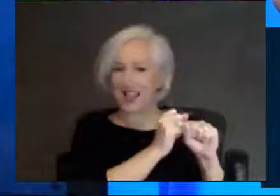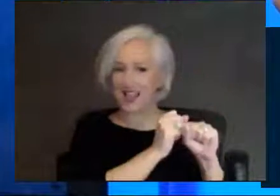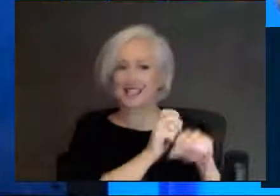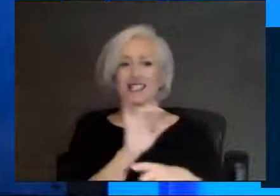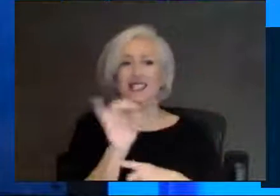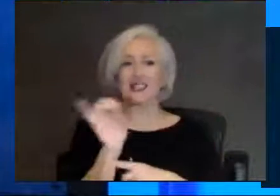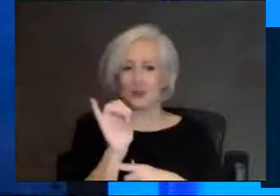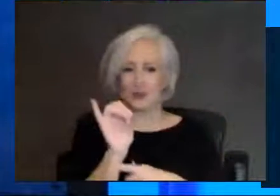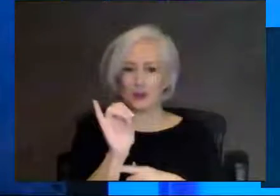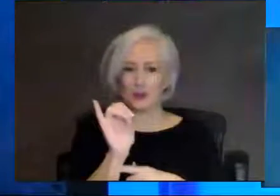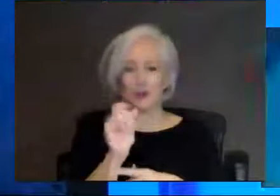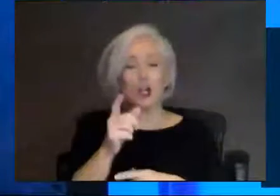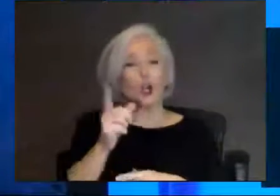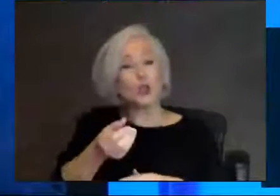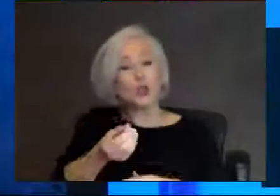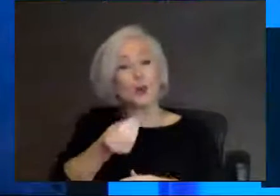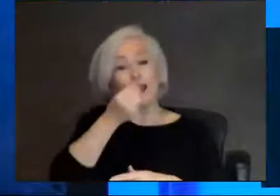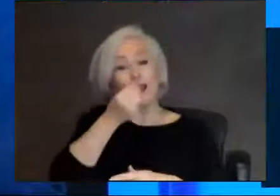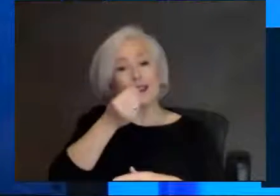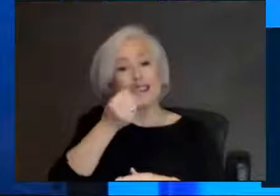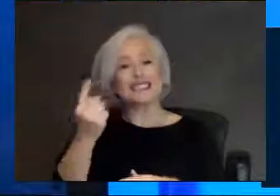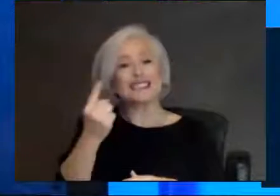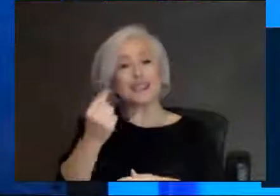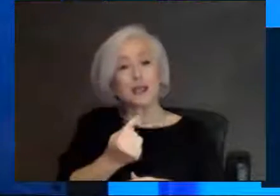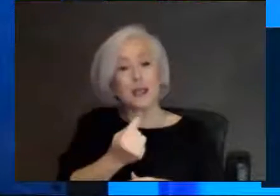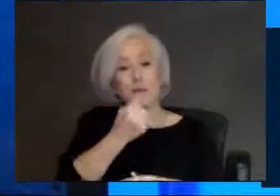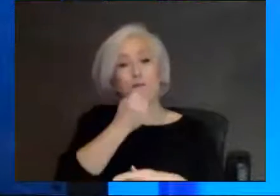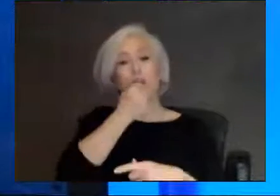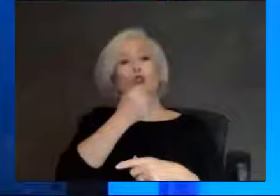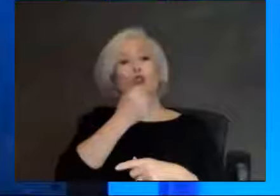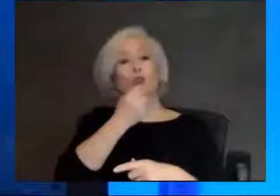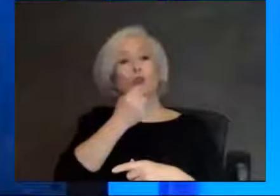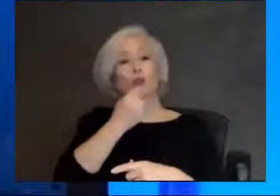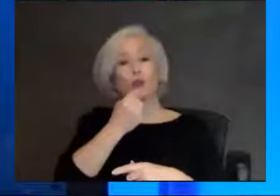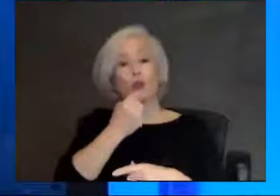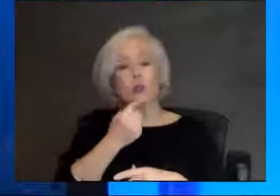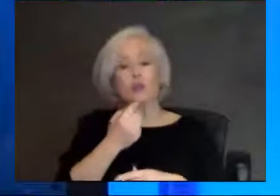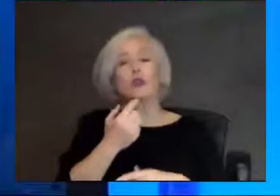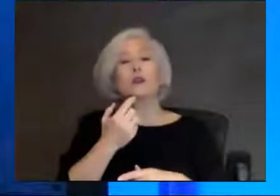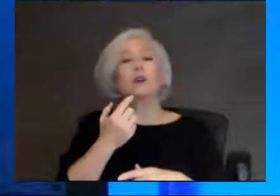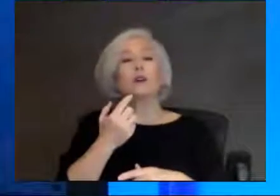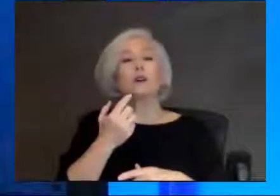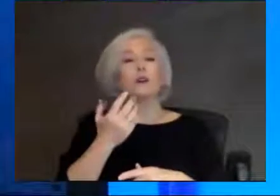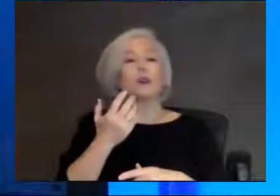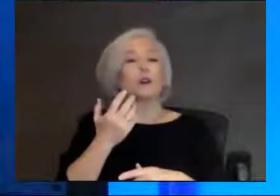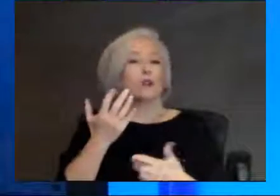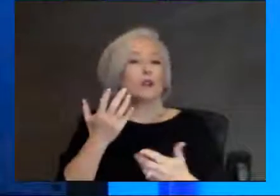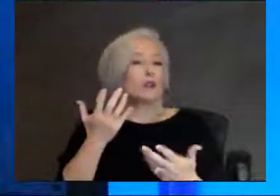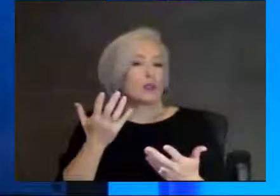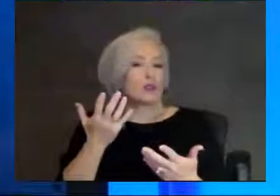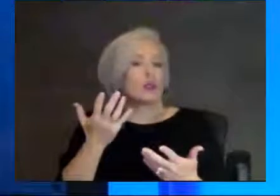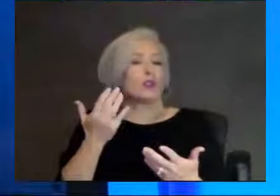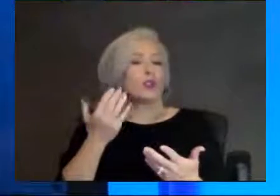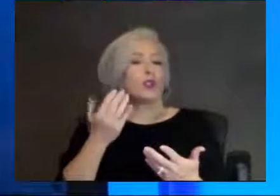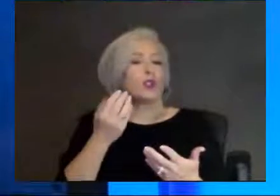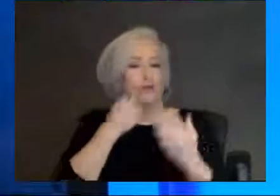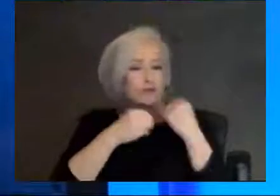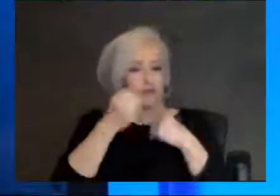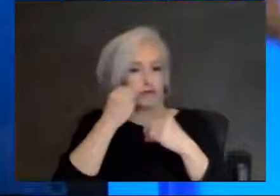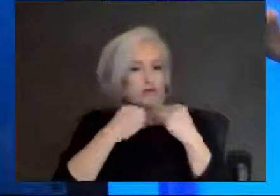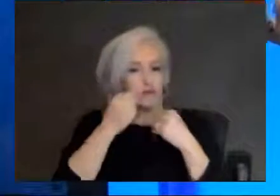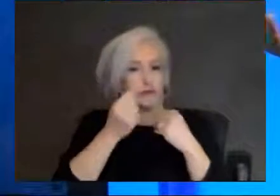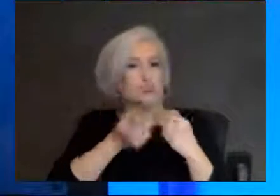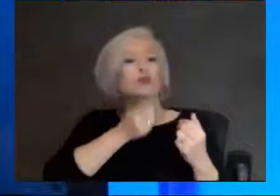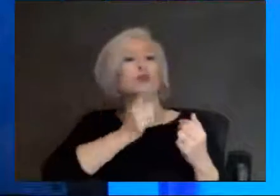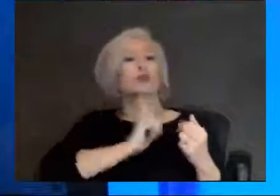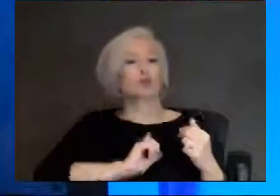eat anything bitter, you eat it, your taste receptors recognize your bitter, you have bitter food in your mouth, then you swallow it. And